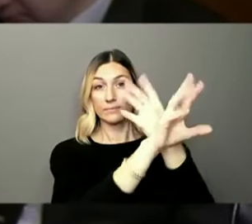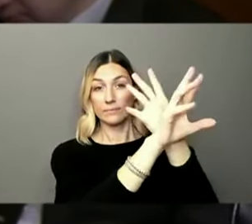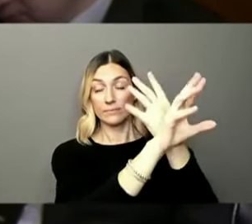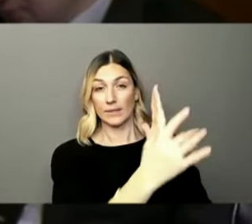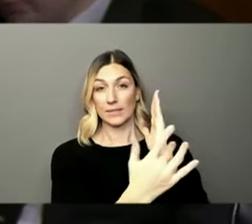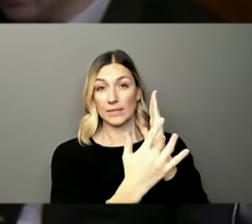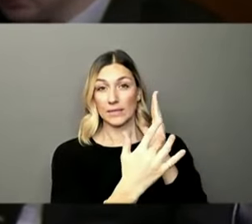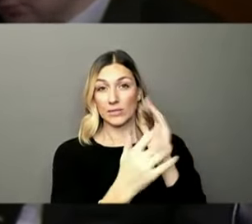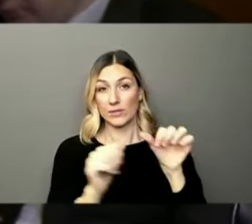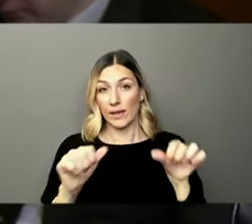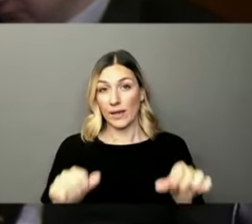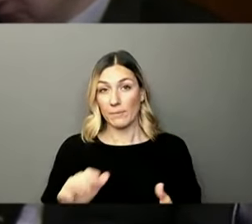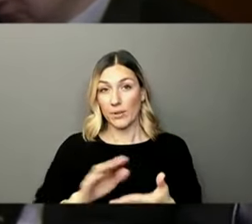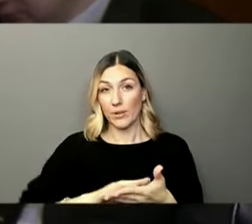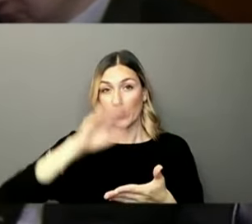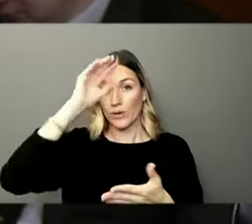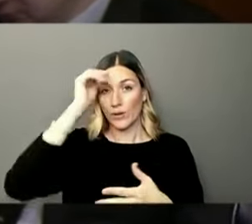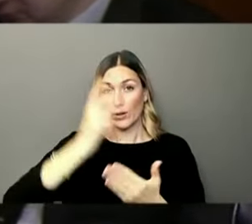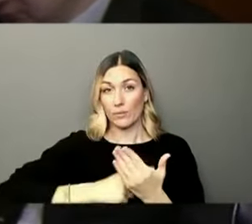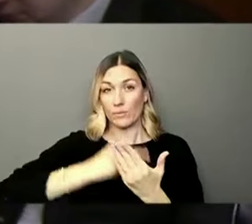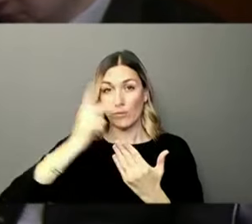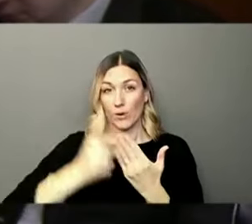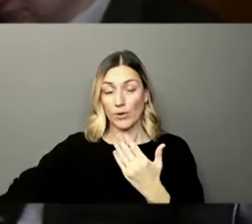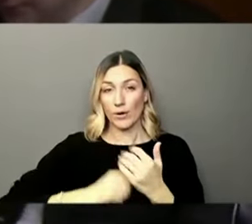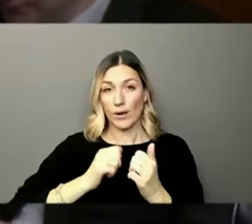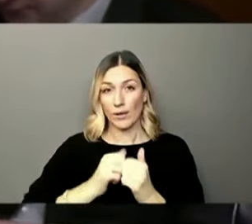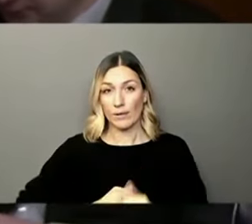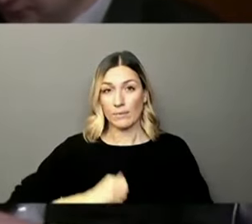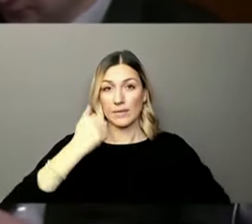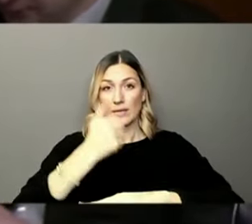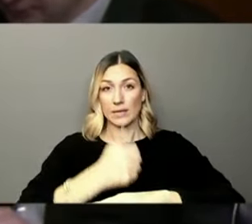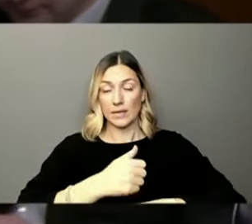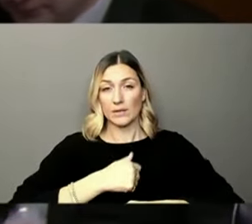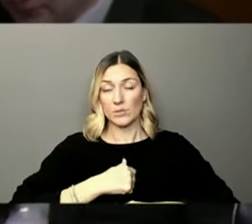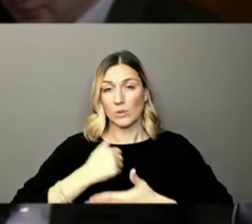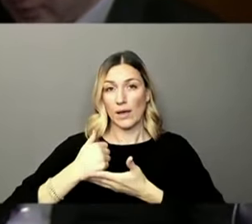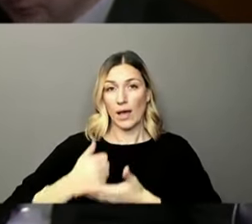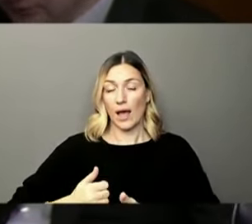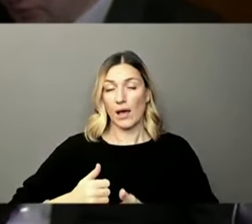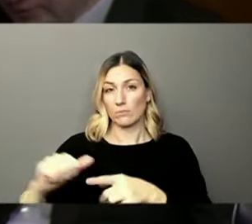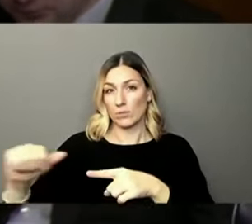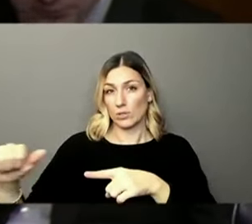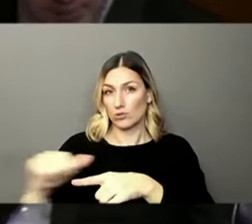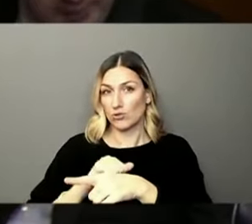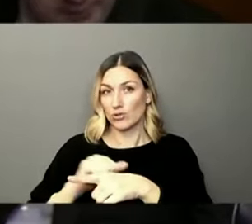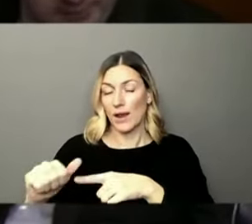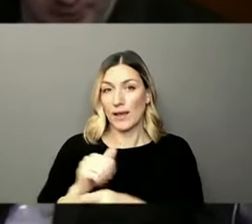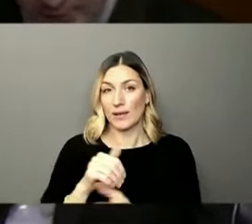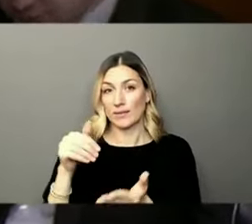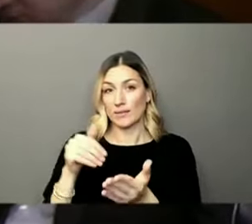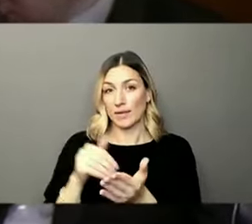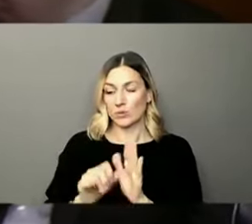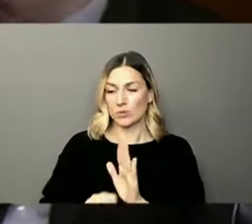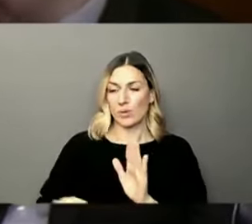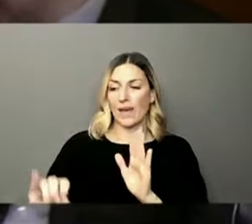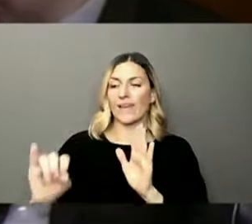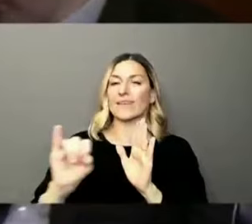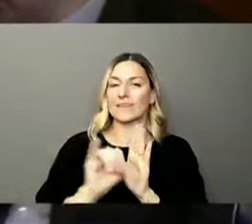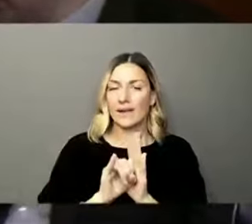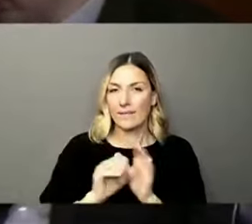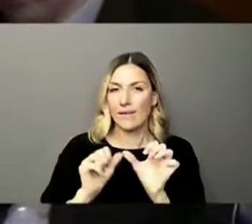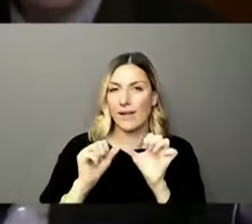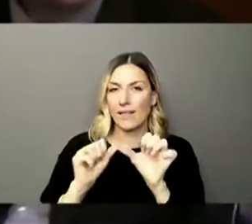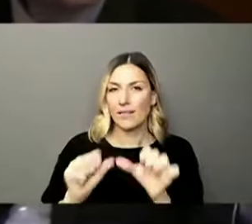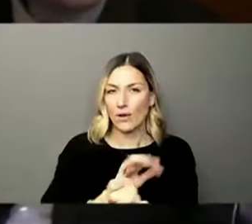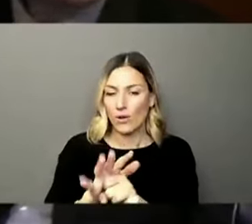Learning Program Initiative to help train local providers to identify patients with long COVID and then to work